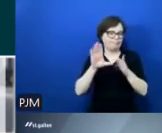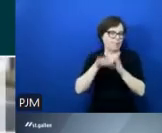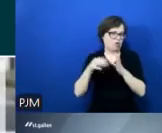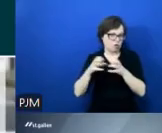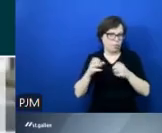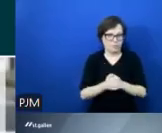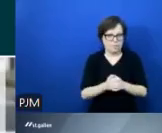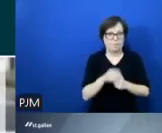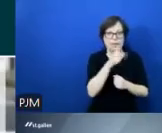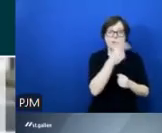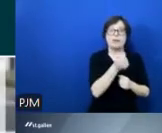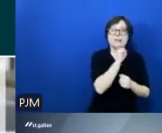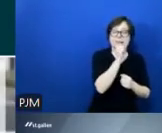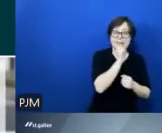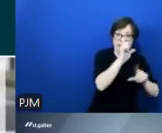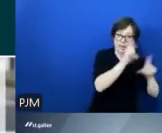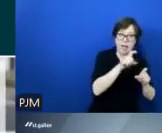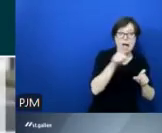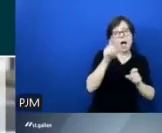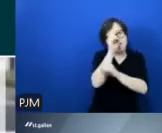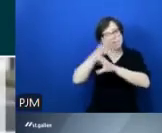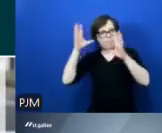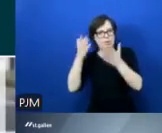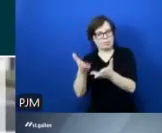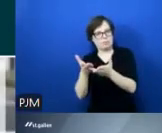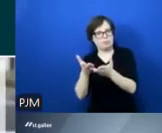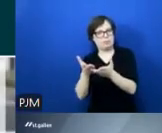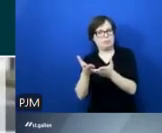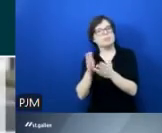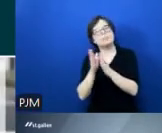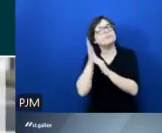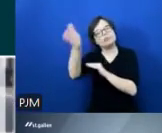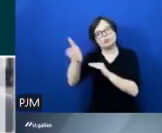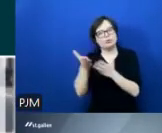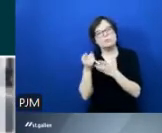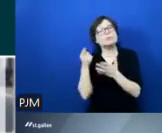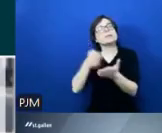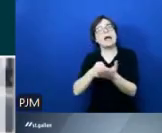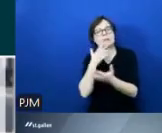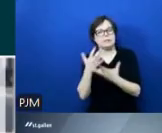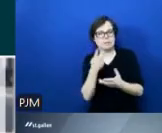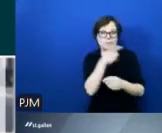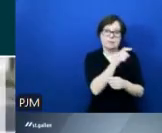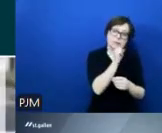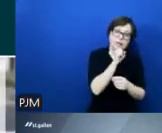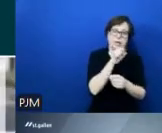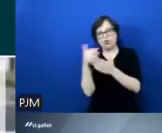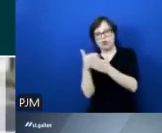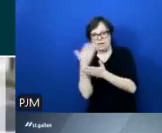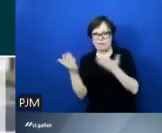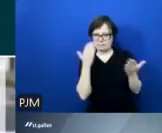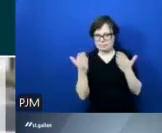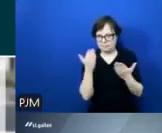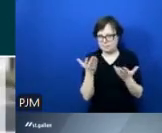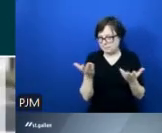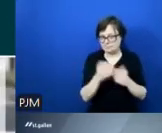how it looks like now at the moment, and then we have a visualization, what are our objectives, how these